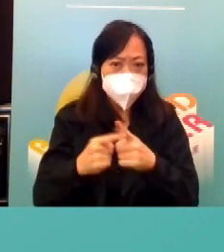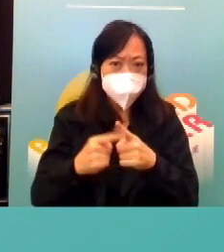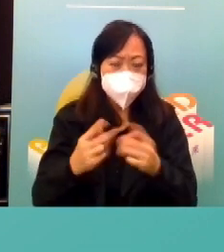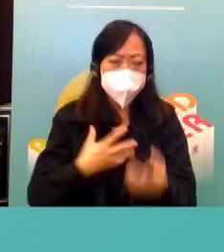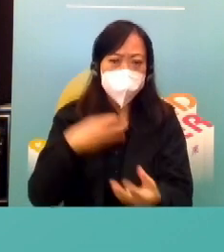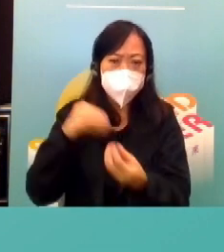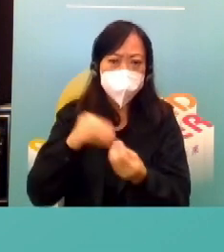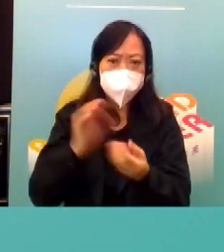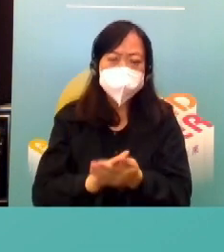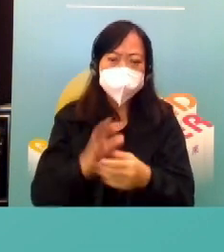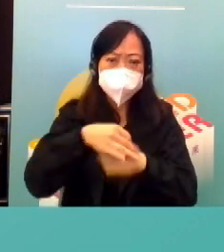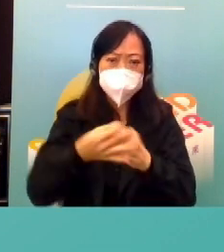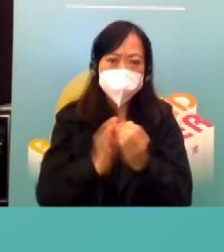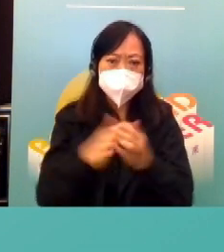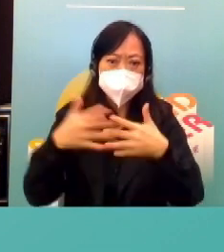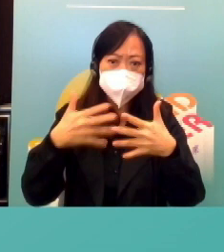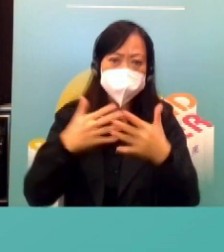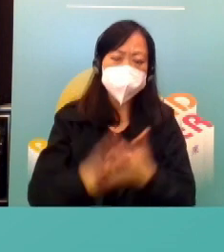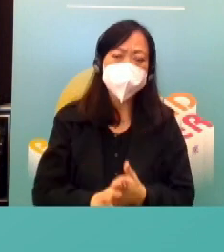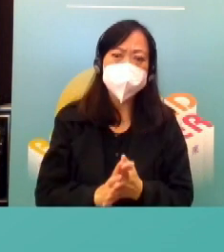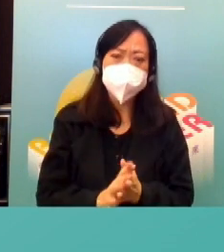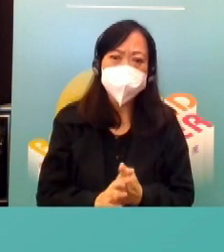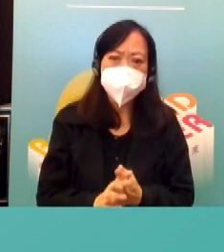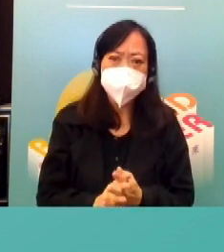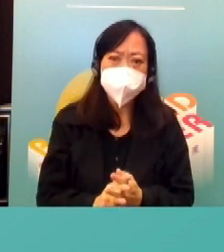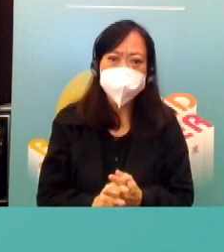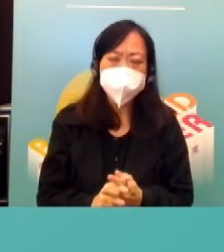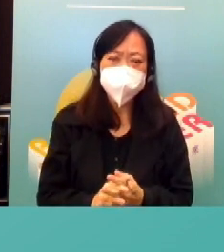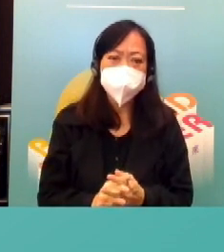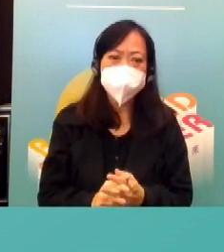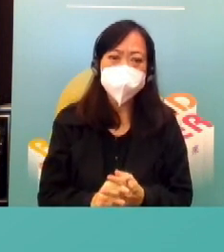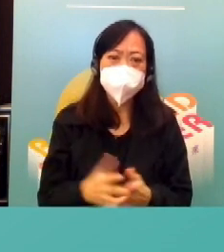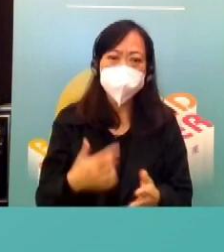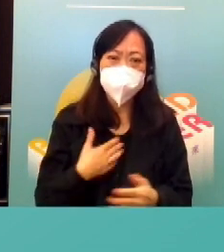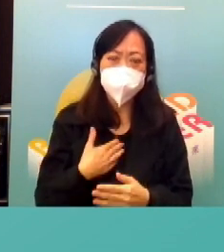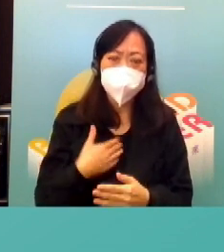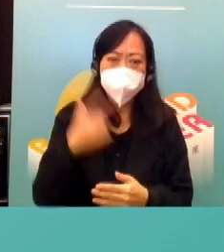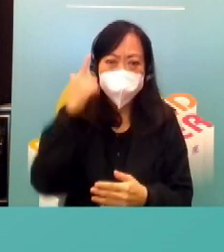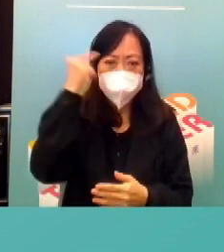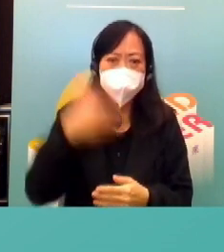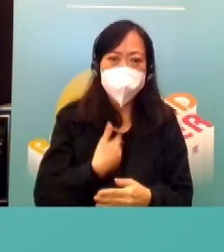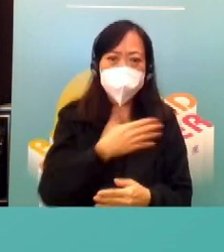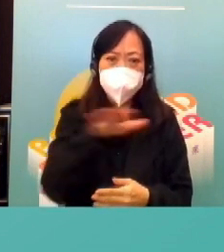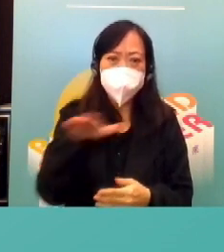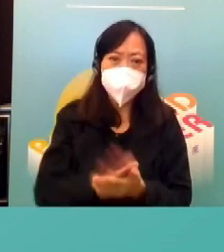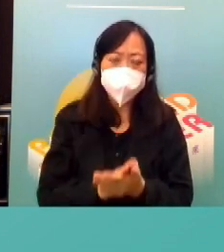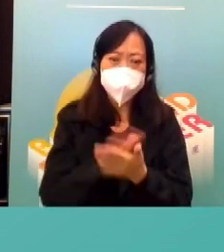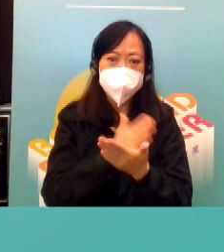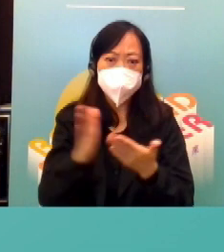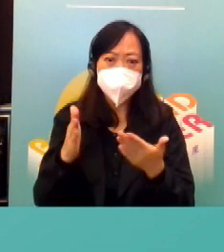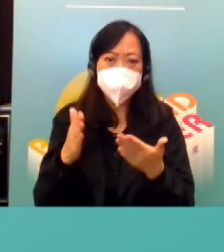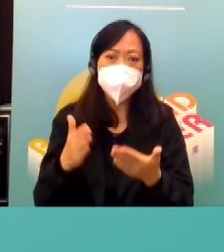hope we will meet up to his expectation in the sharing going forward.